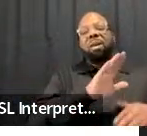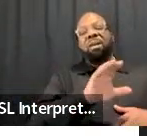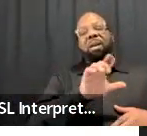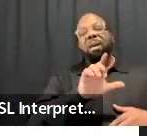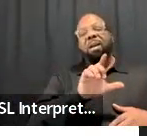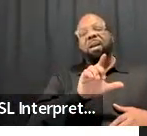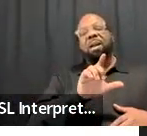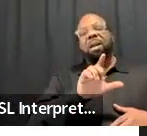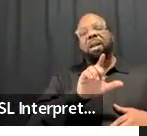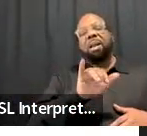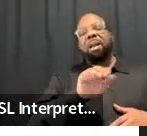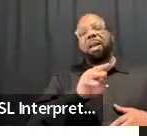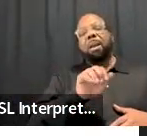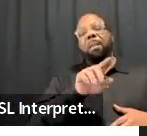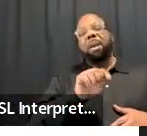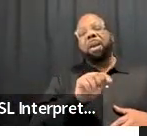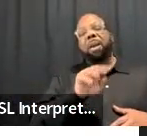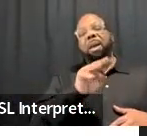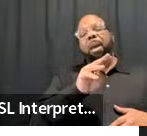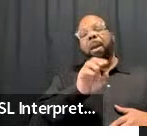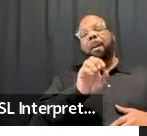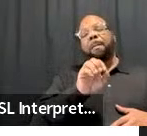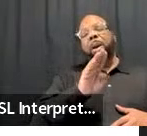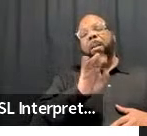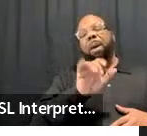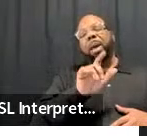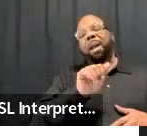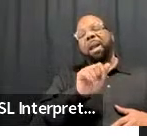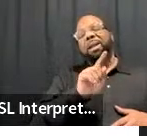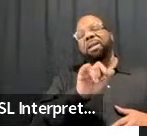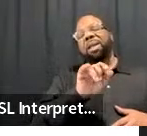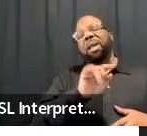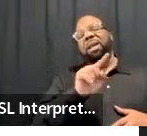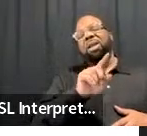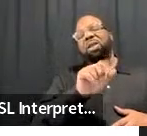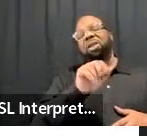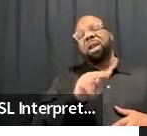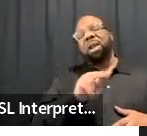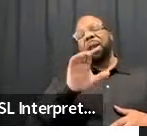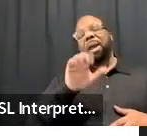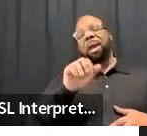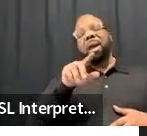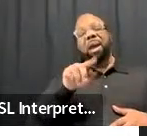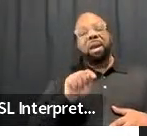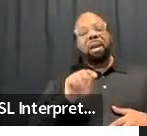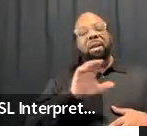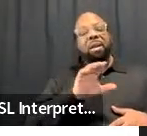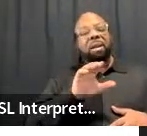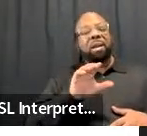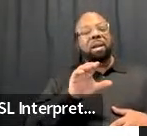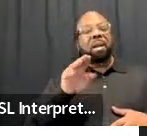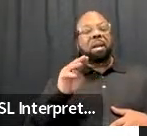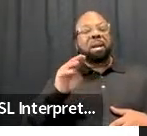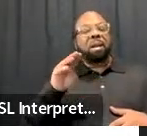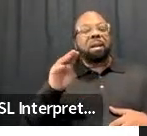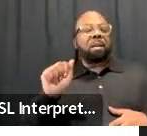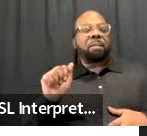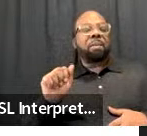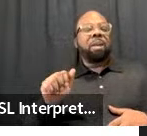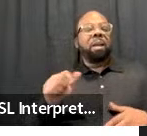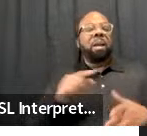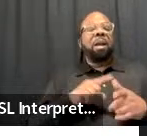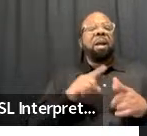Act. And our zoning proposals are absolutely designed to coordinate with and support the